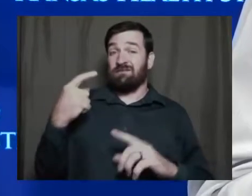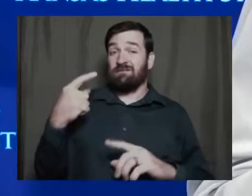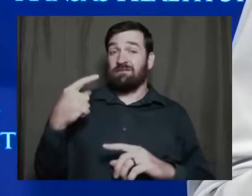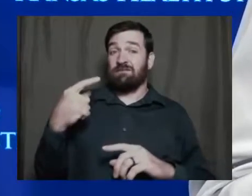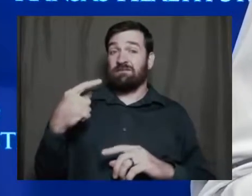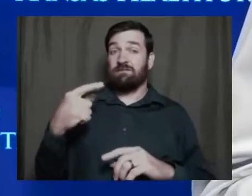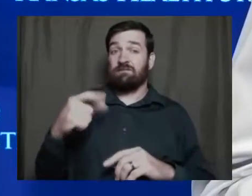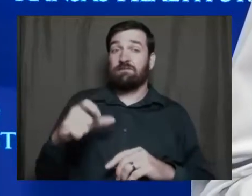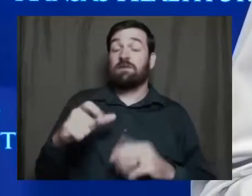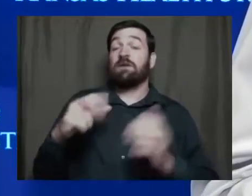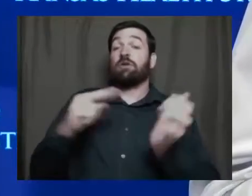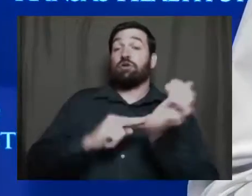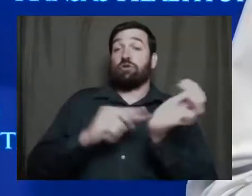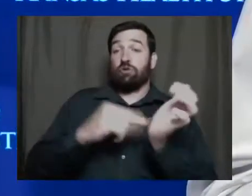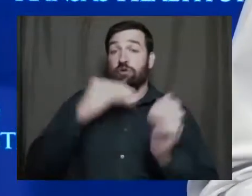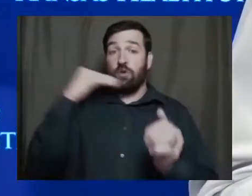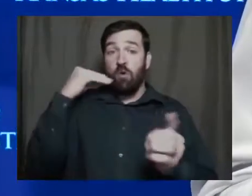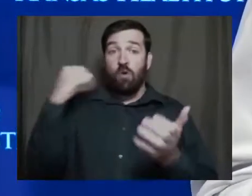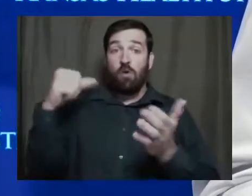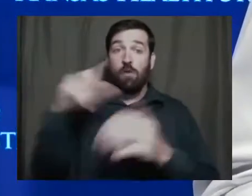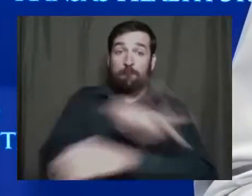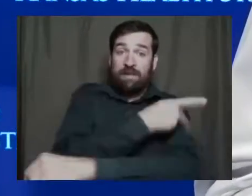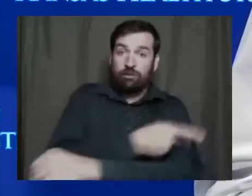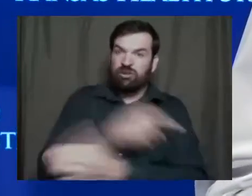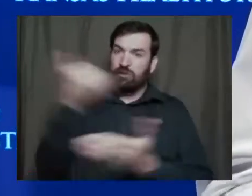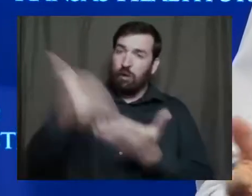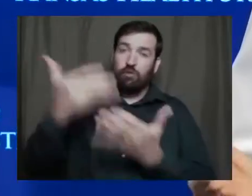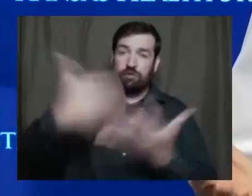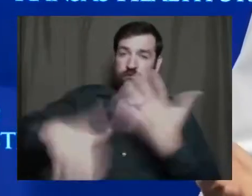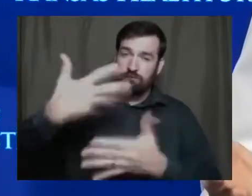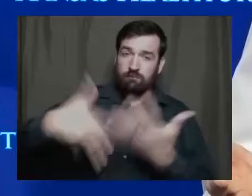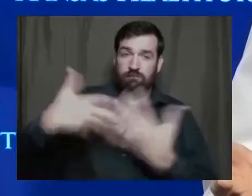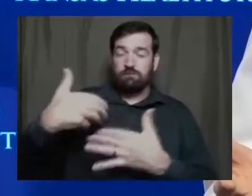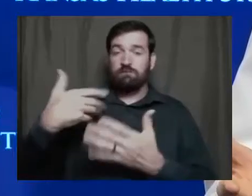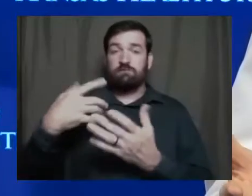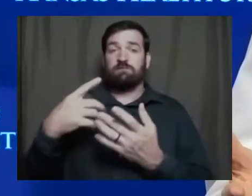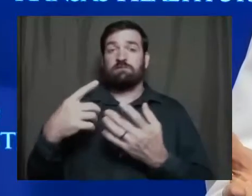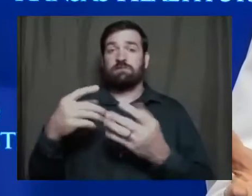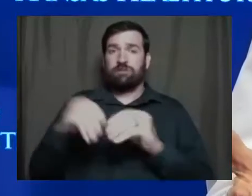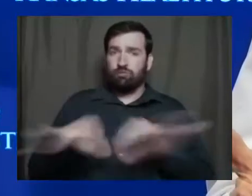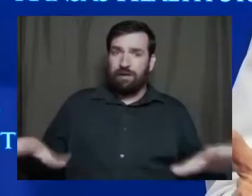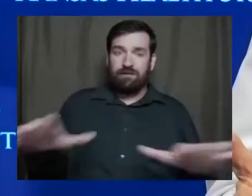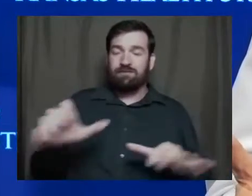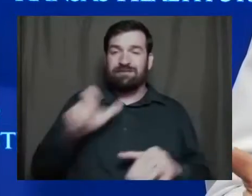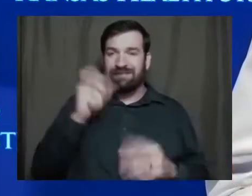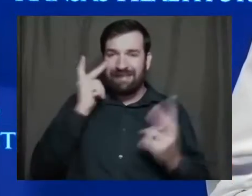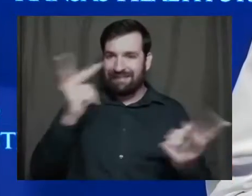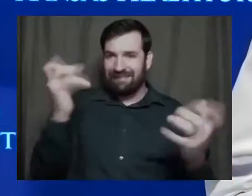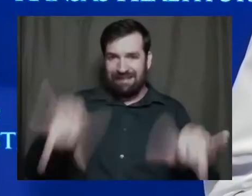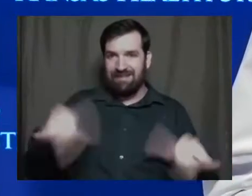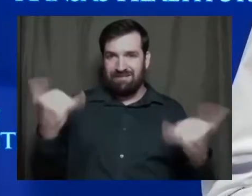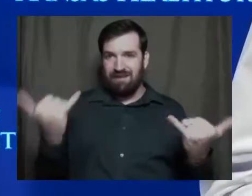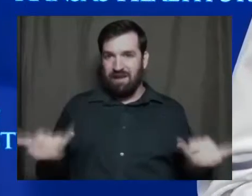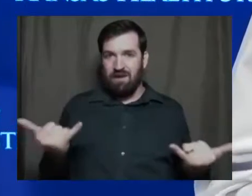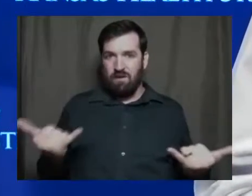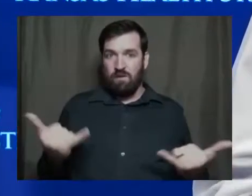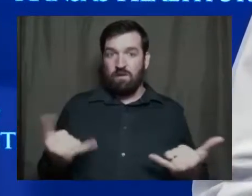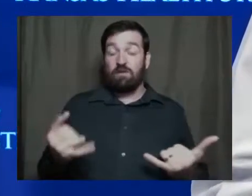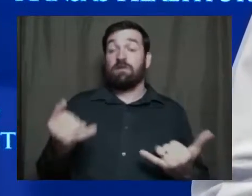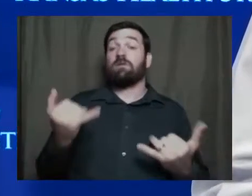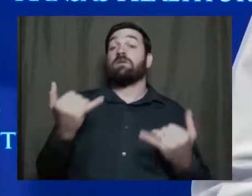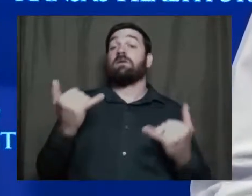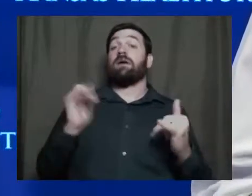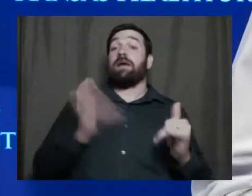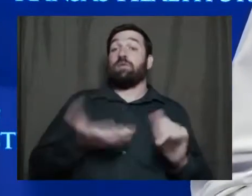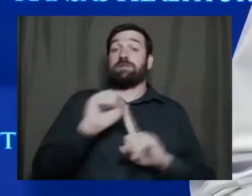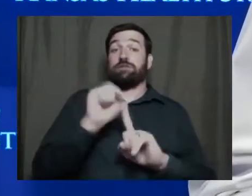coming in because of the very close community and people are going from one person to another. We're just not seeing those nursing home patients coming in. So here's a situation where